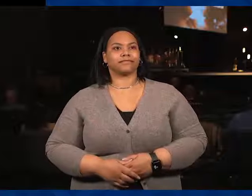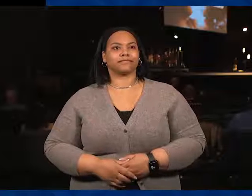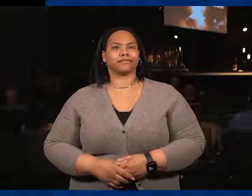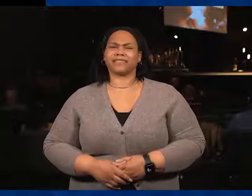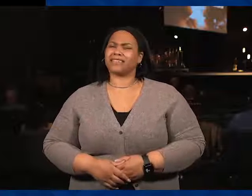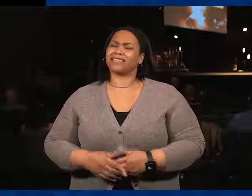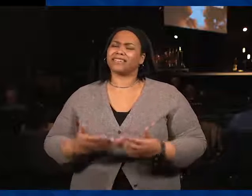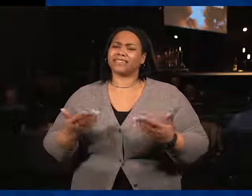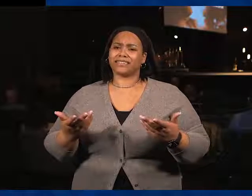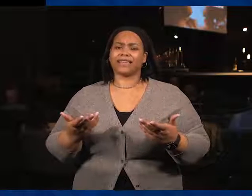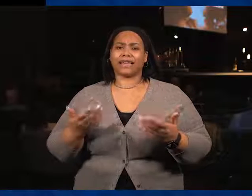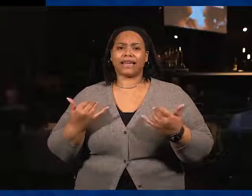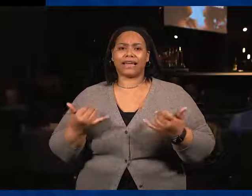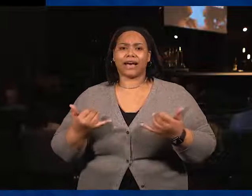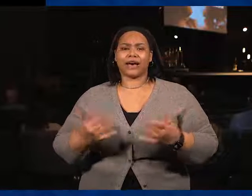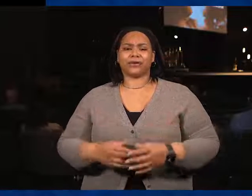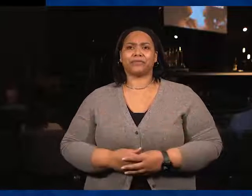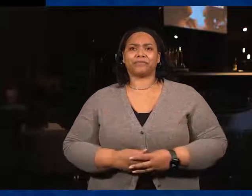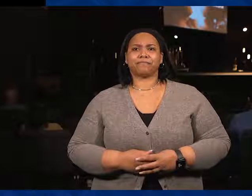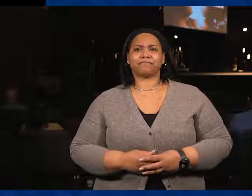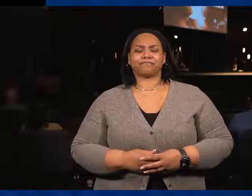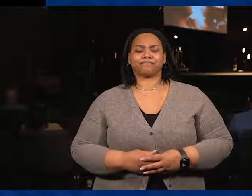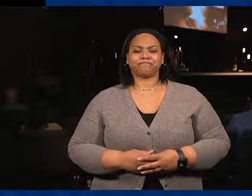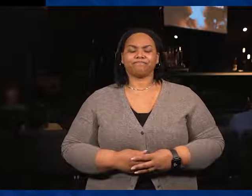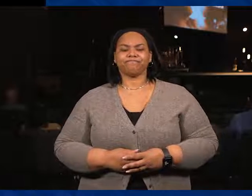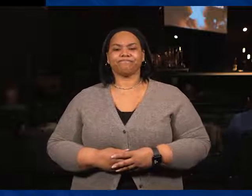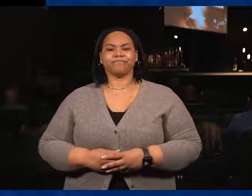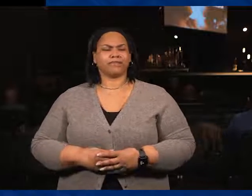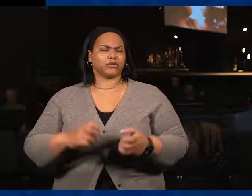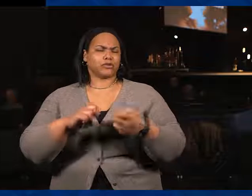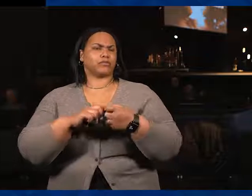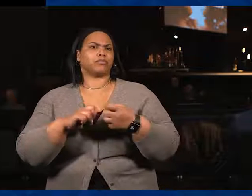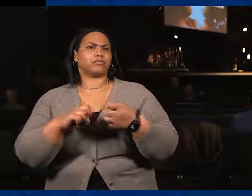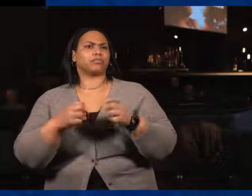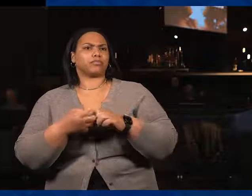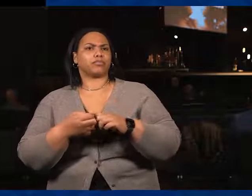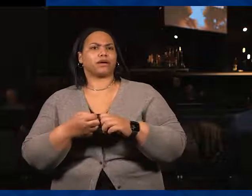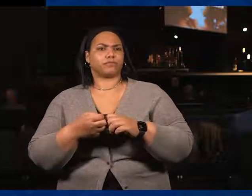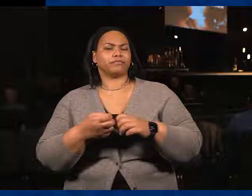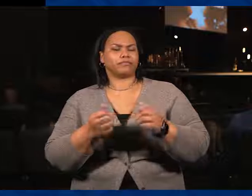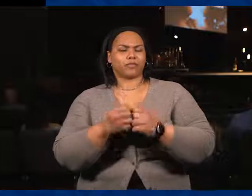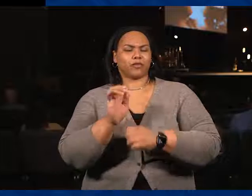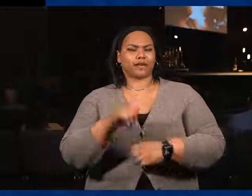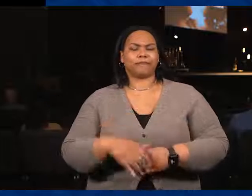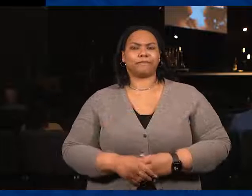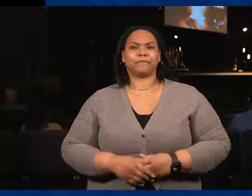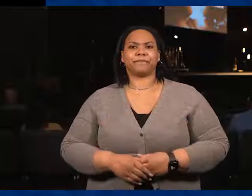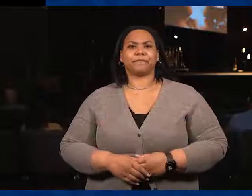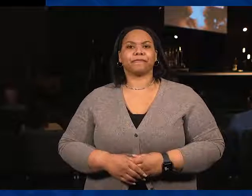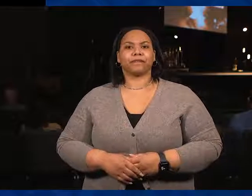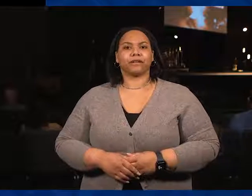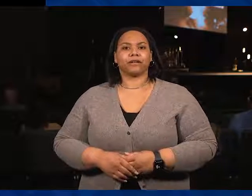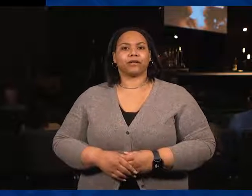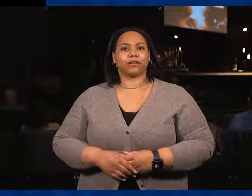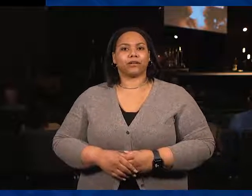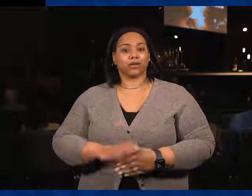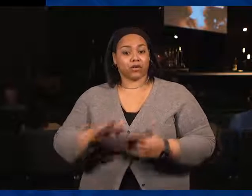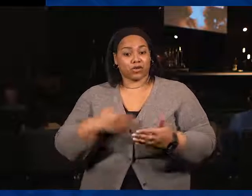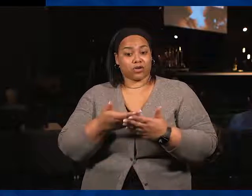Now the problem with that, if you would tease this out with me for a moment. The problem is when what you need from